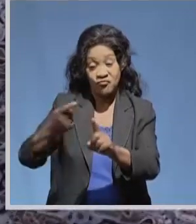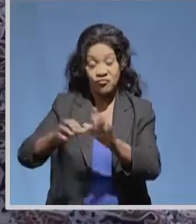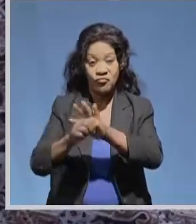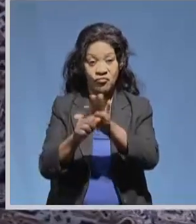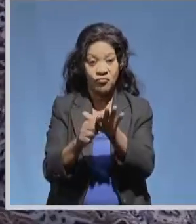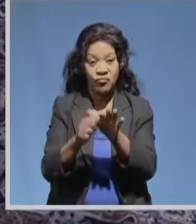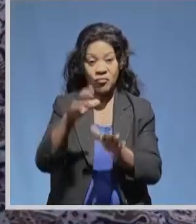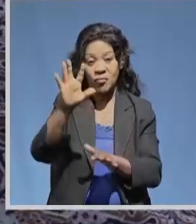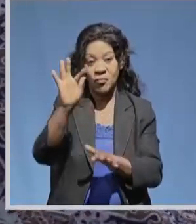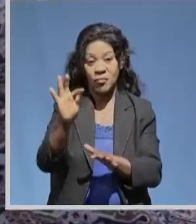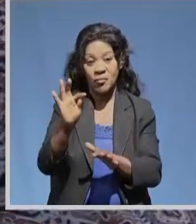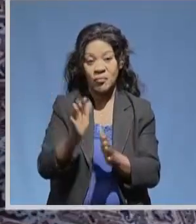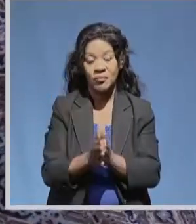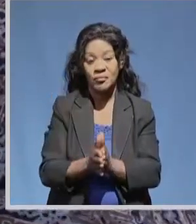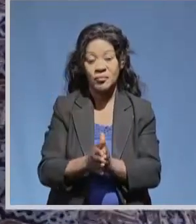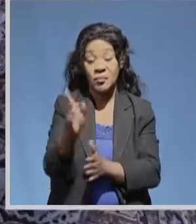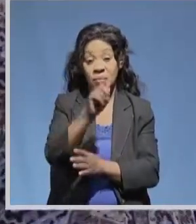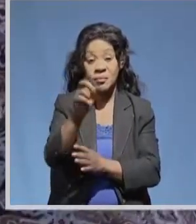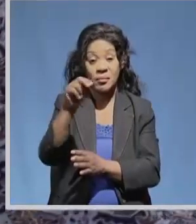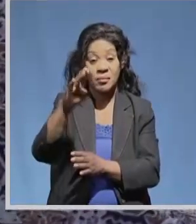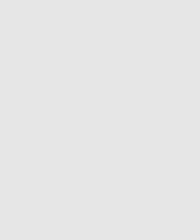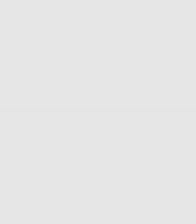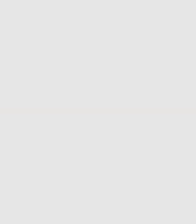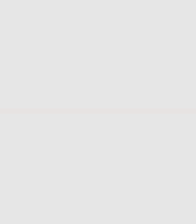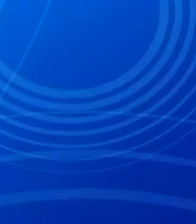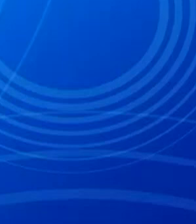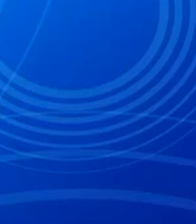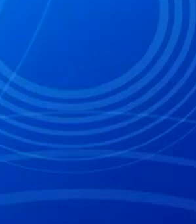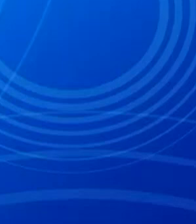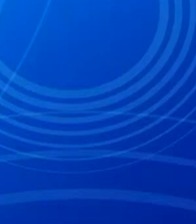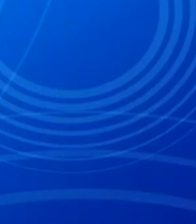Pande, ZMBC News, Lusaka.